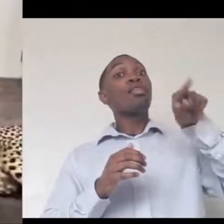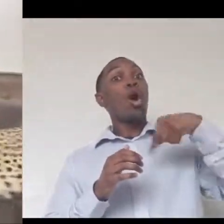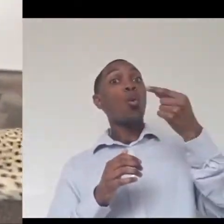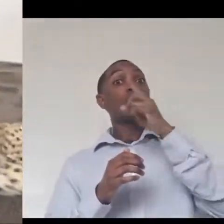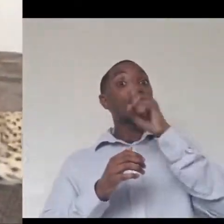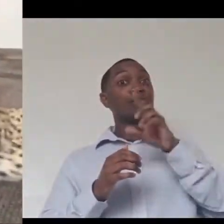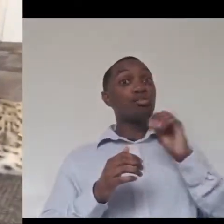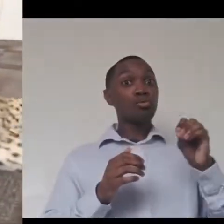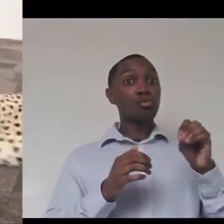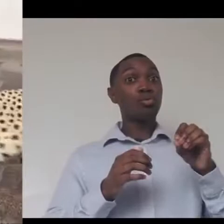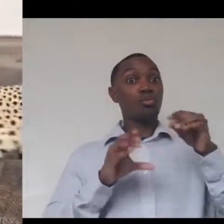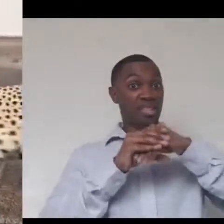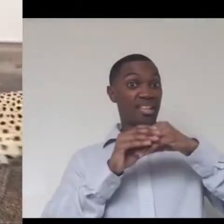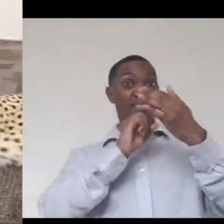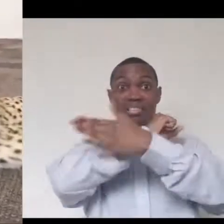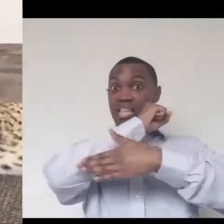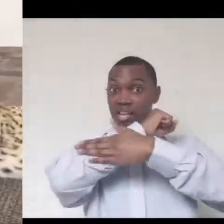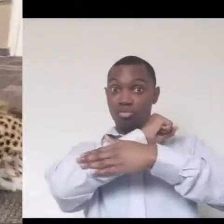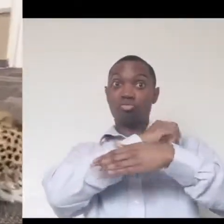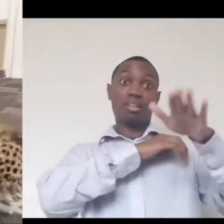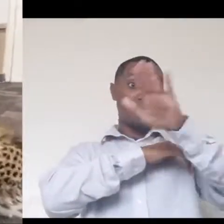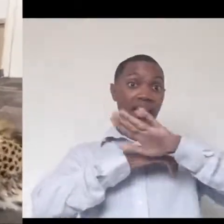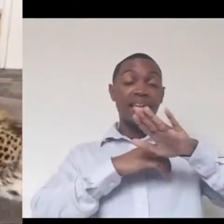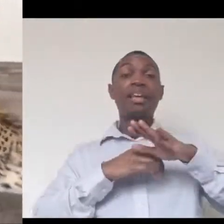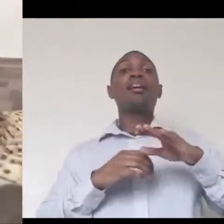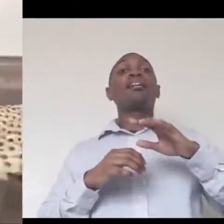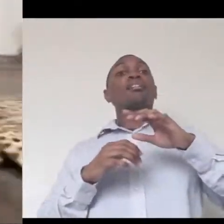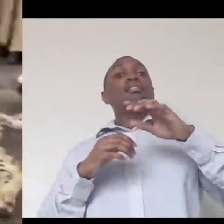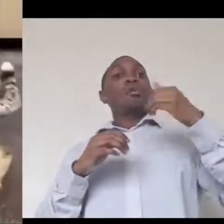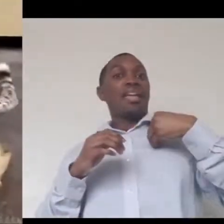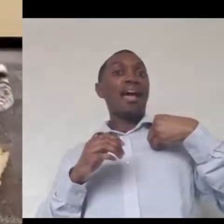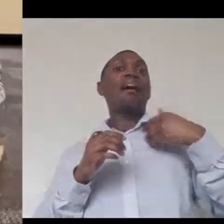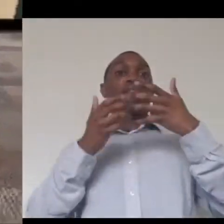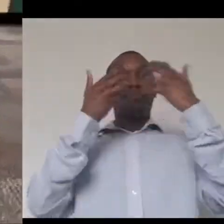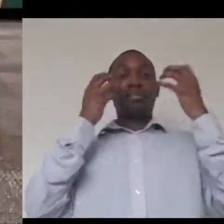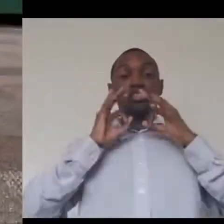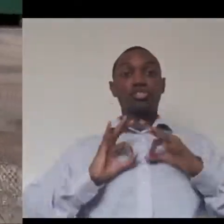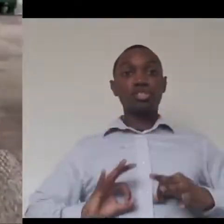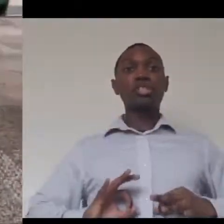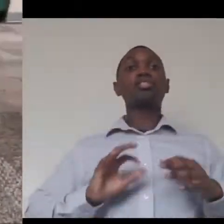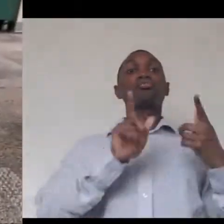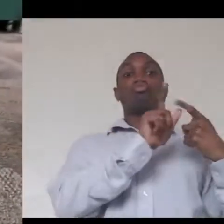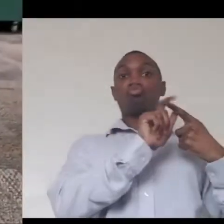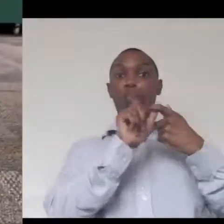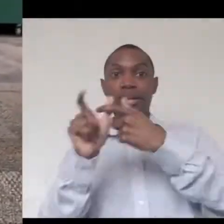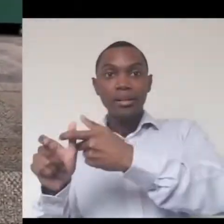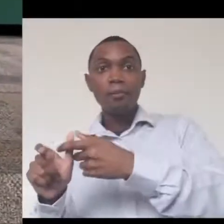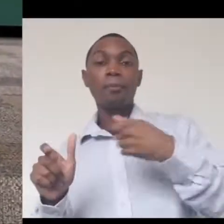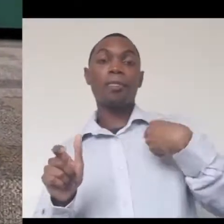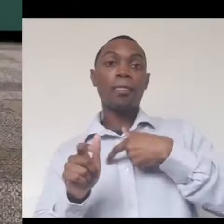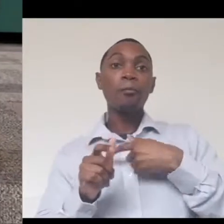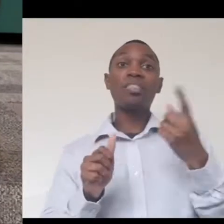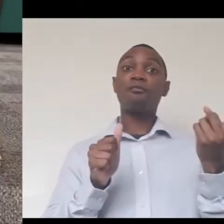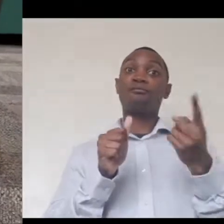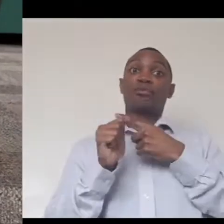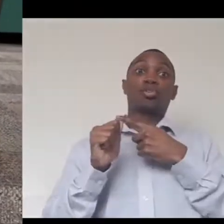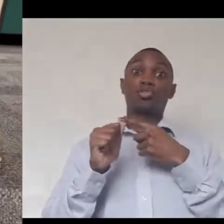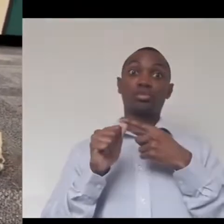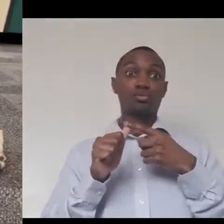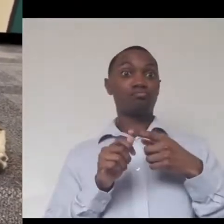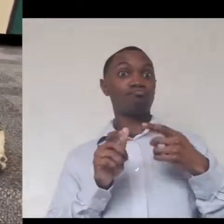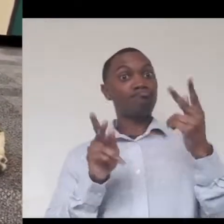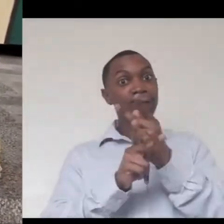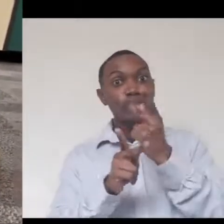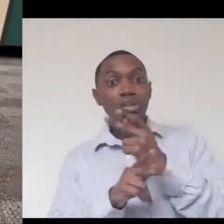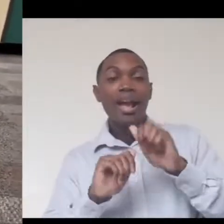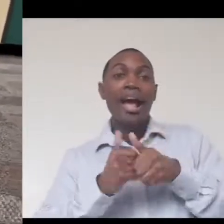country that has cheetahs running in a fashion like that. And we are also one of the first ones that figured out how to do it. So It's